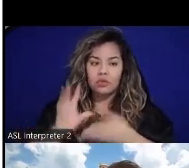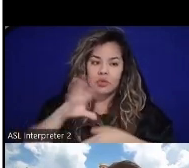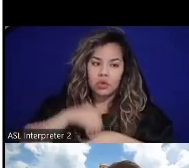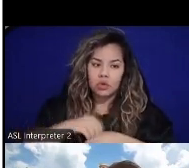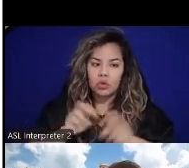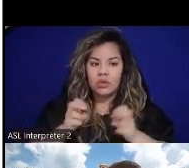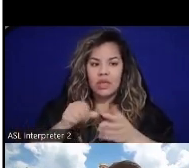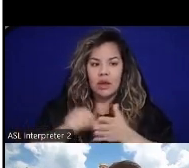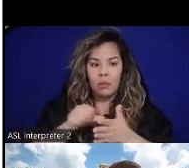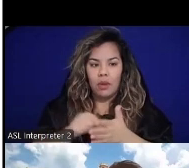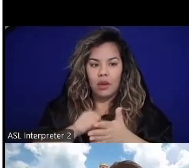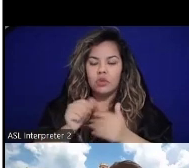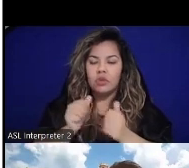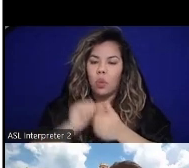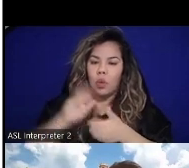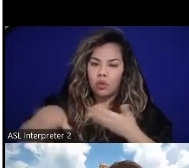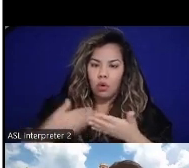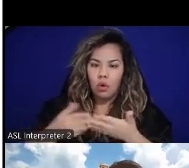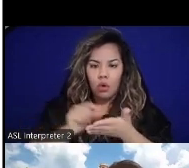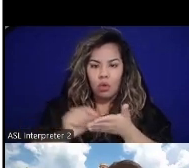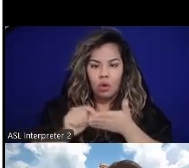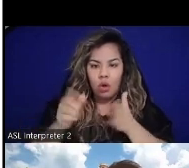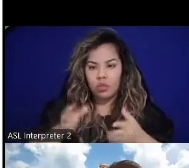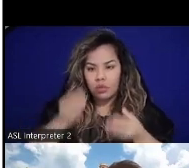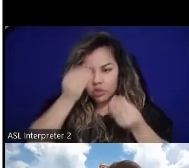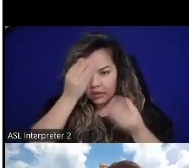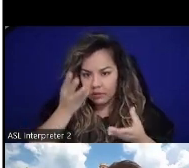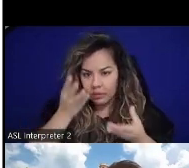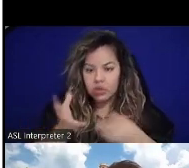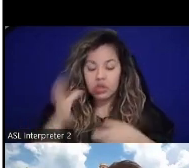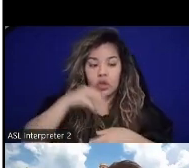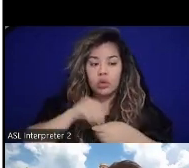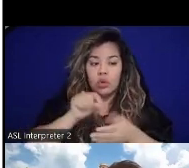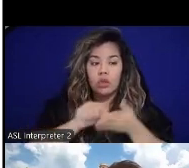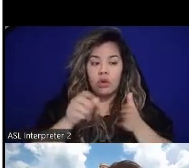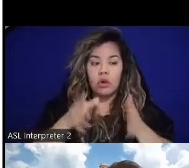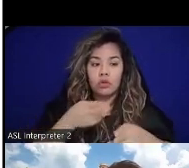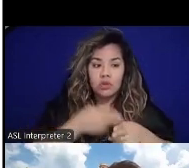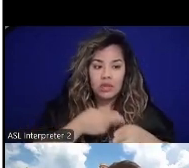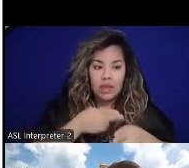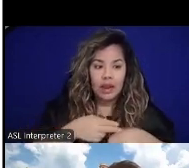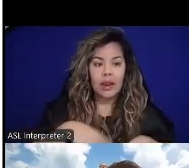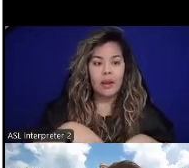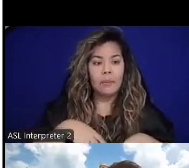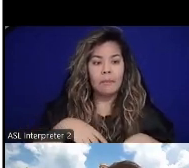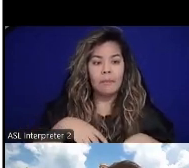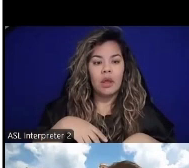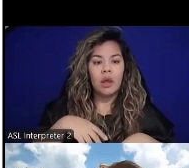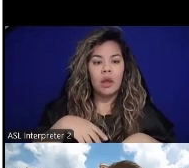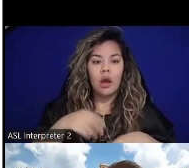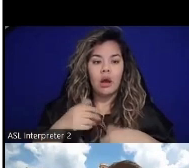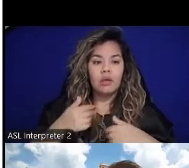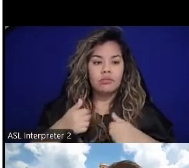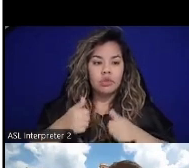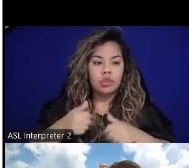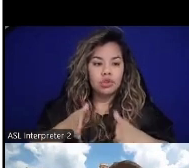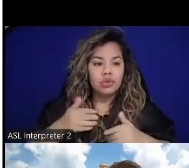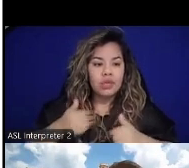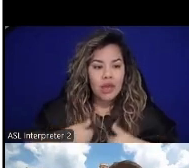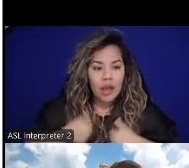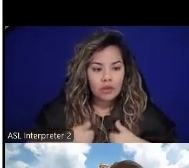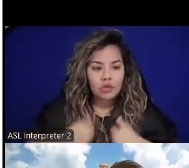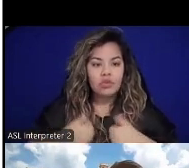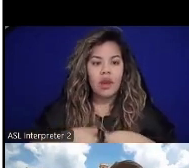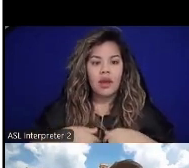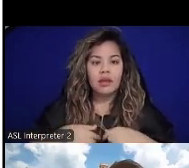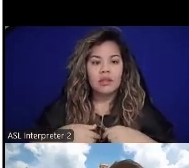page with all authors' information, including author's name, affiliation, street address, email address, and phone